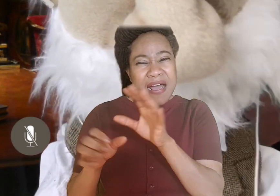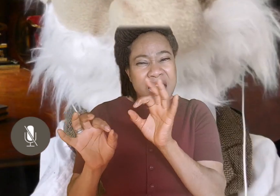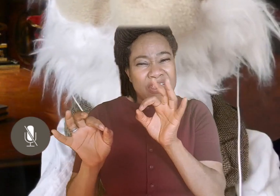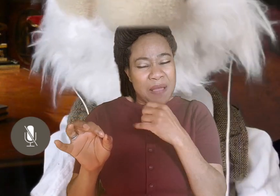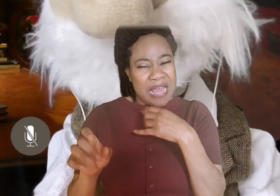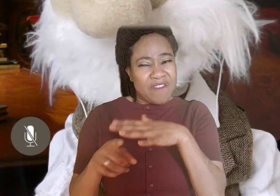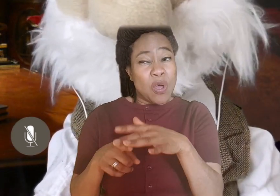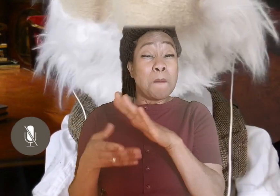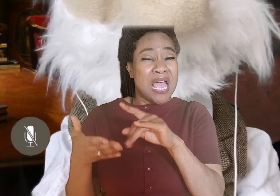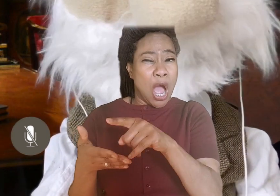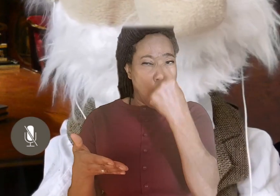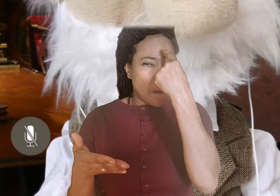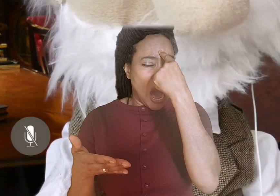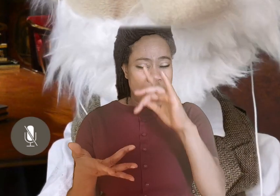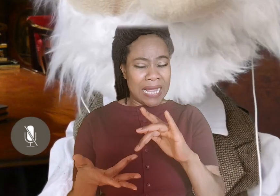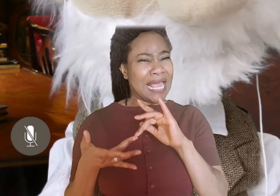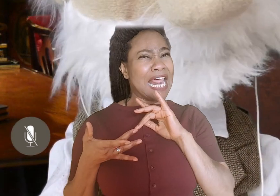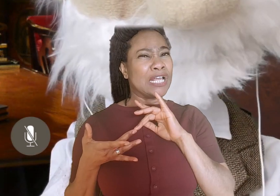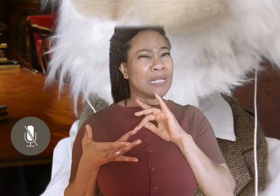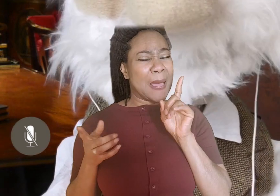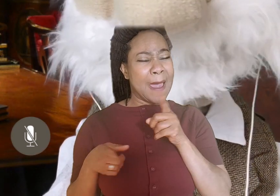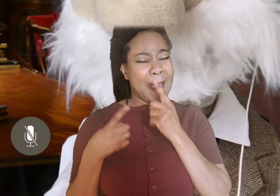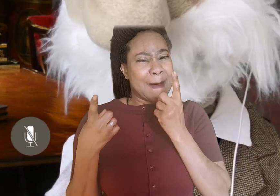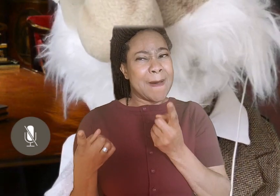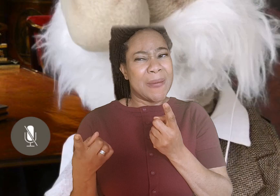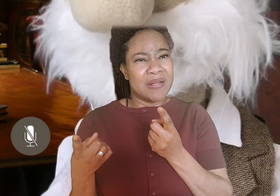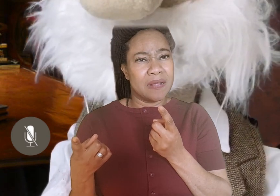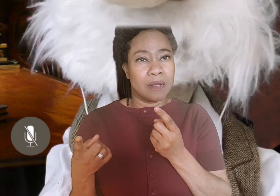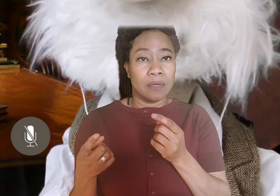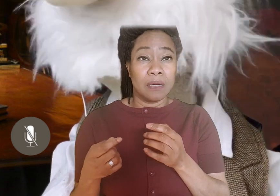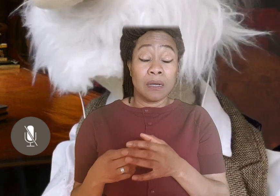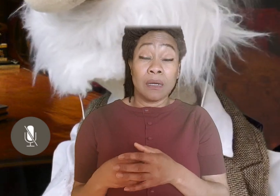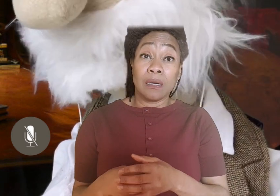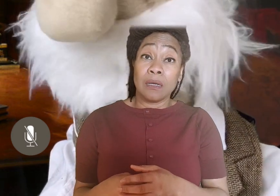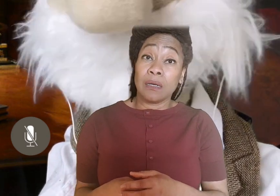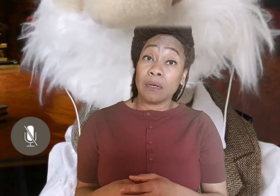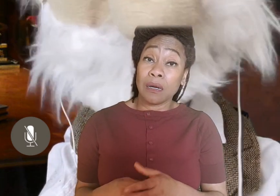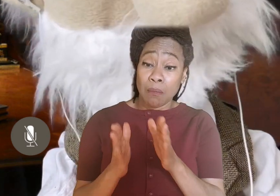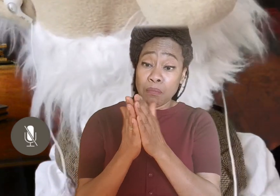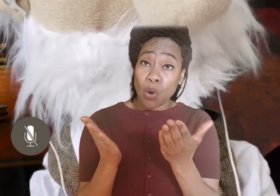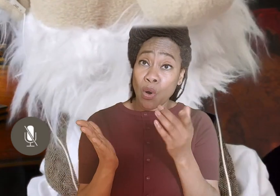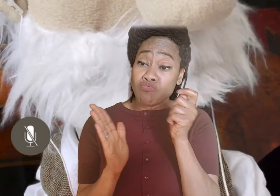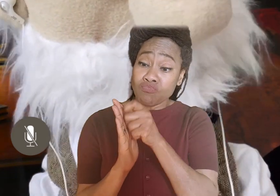mind. And this went on and on, a whole book blaming Dora for her own